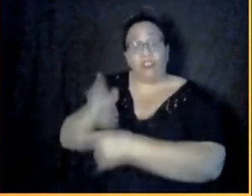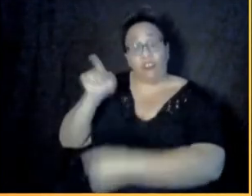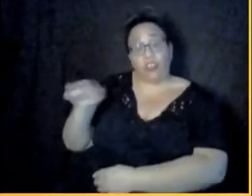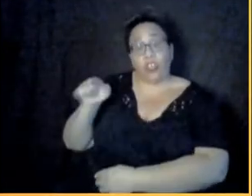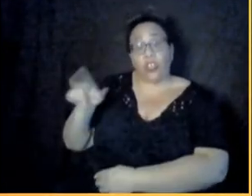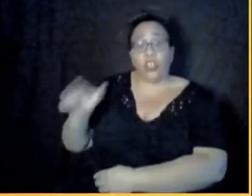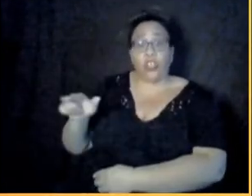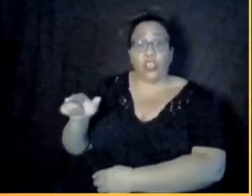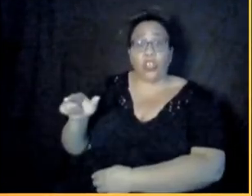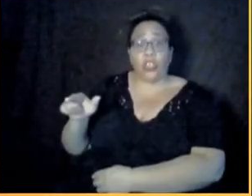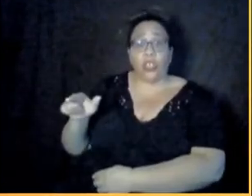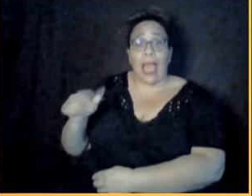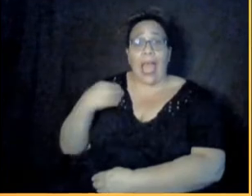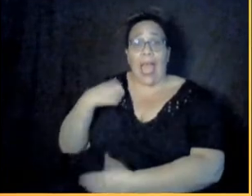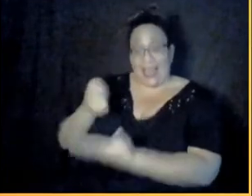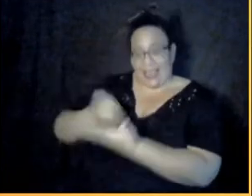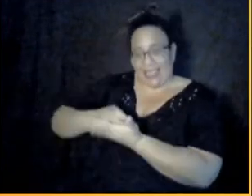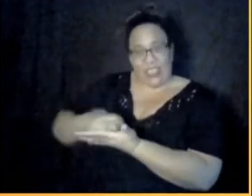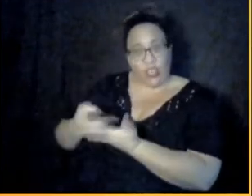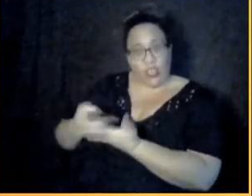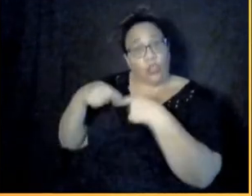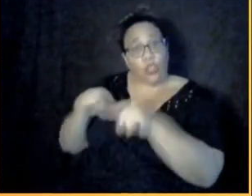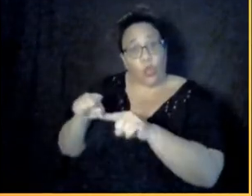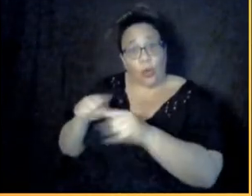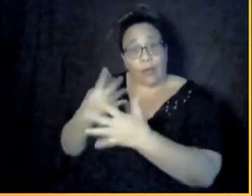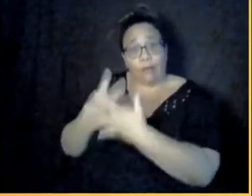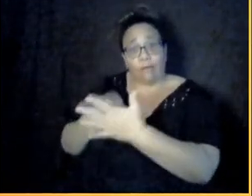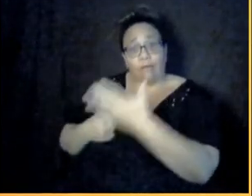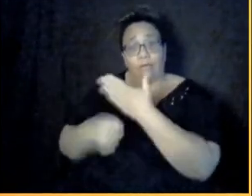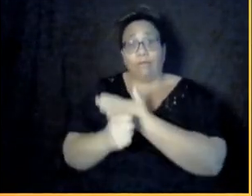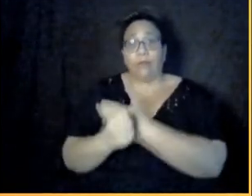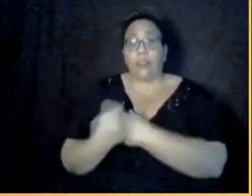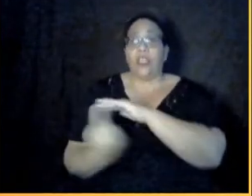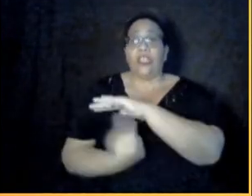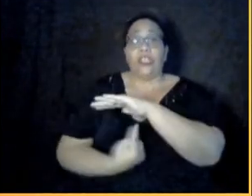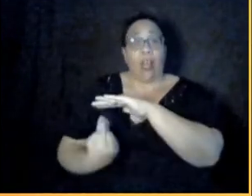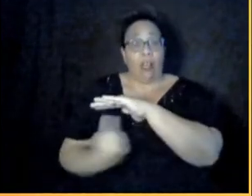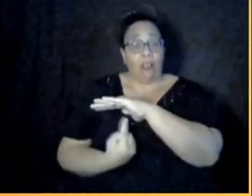she caught a seizure while being held in solitary confinement at Rikers Island.